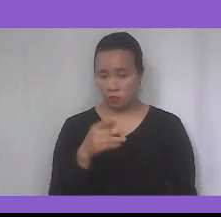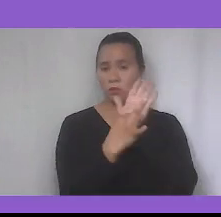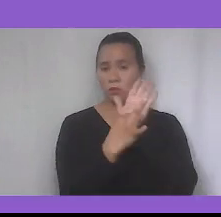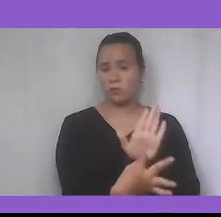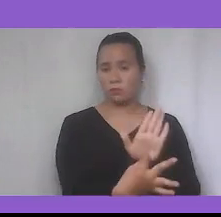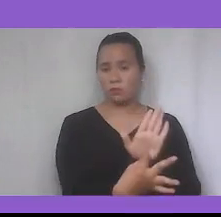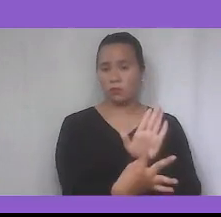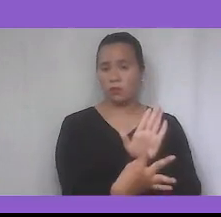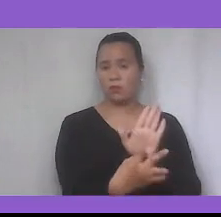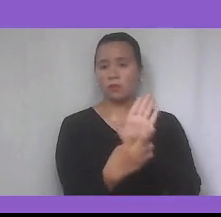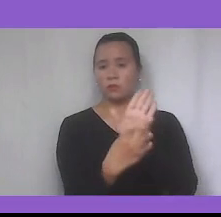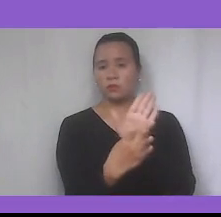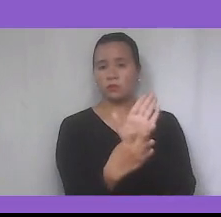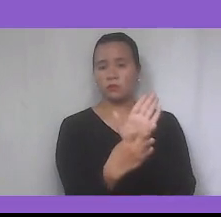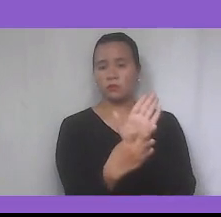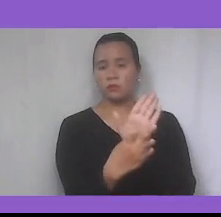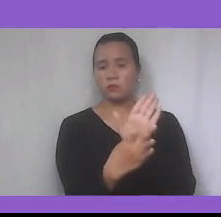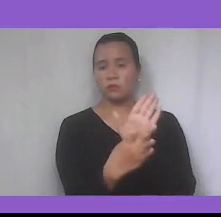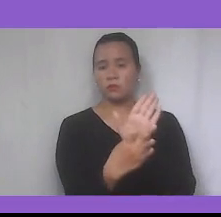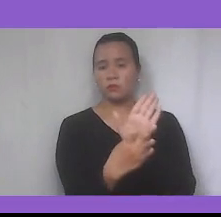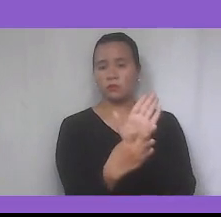So to turn off math